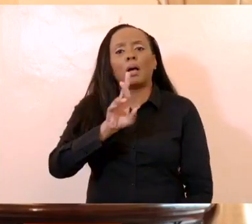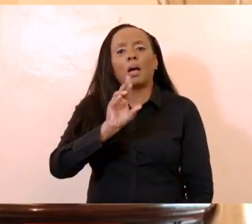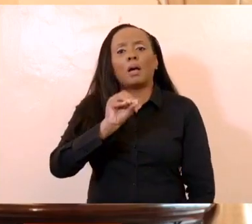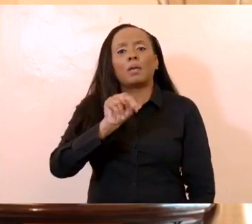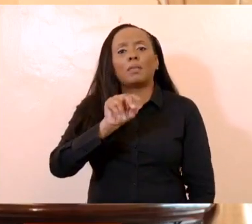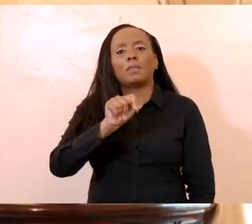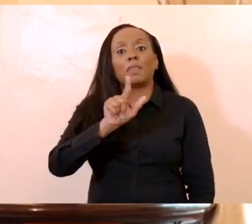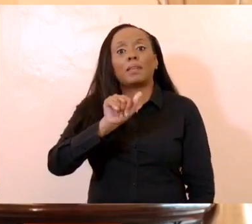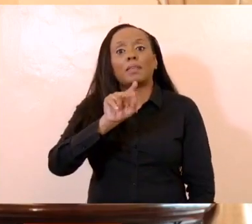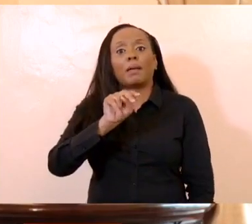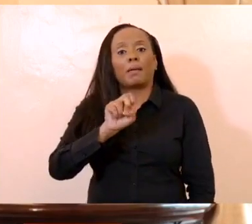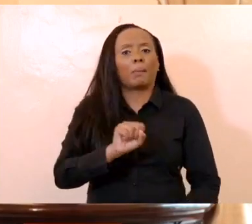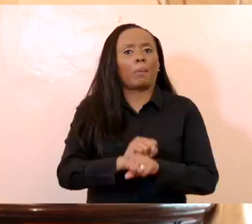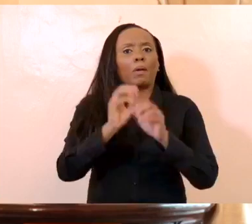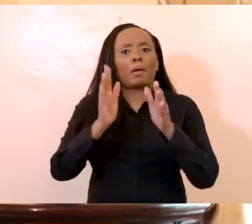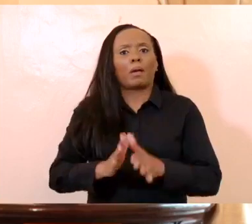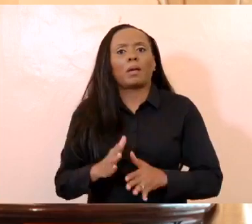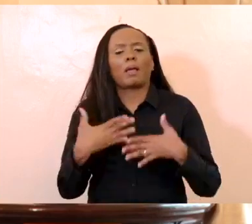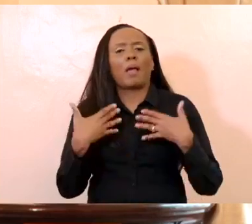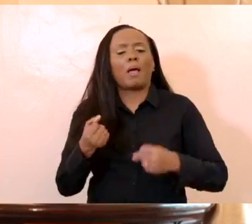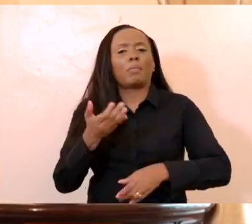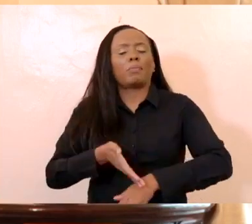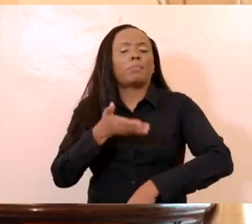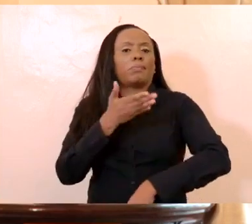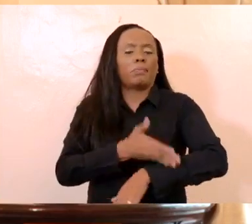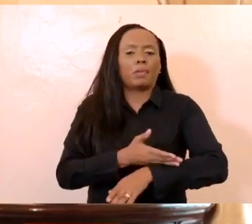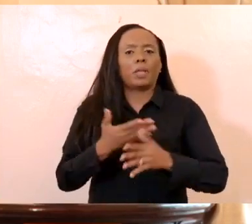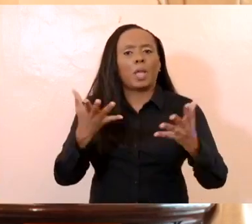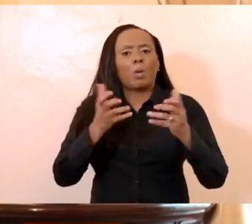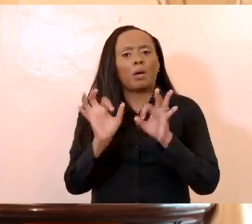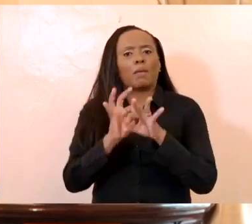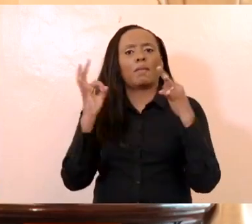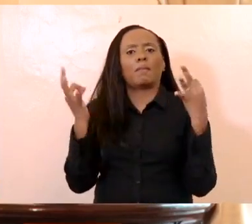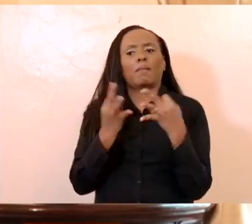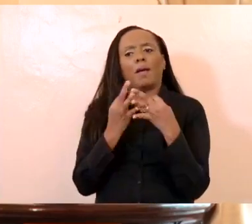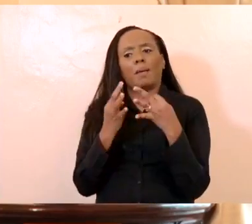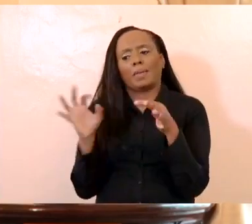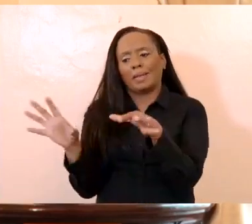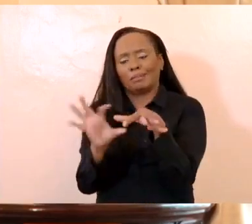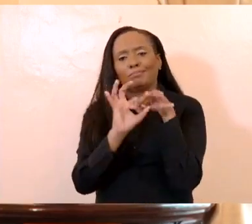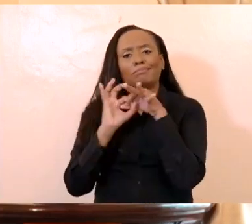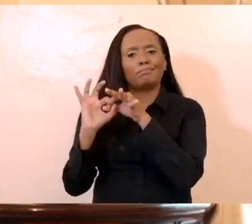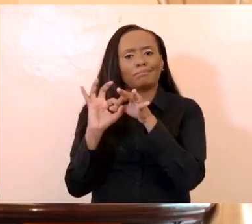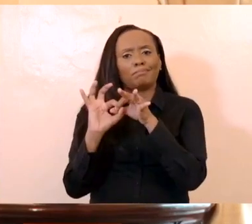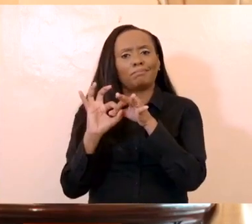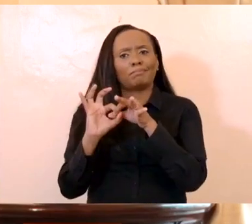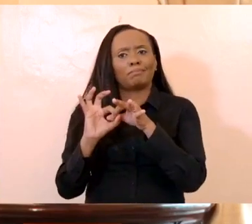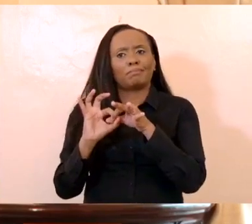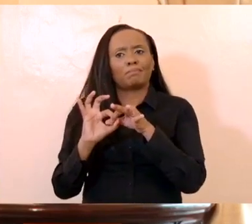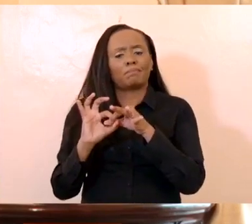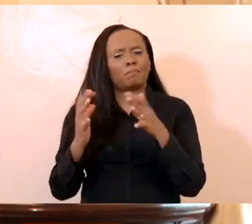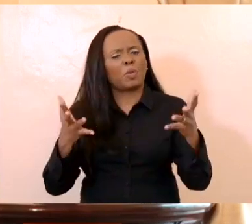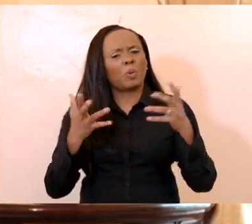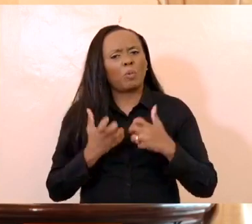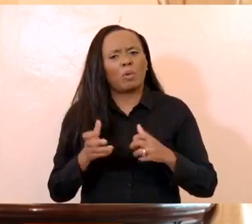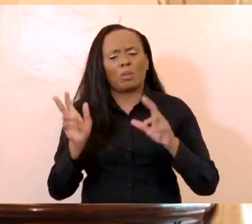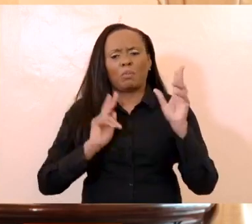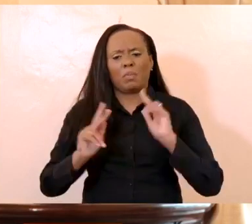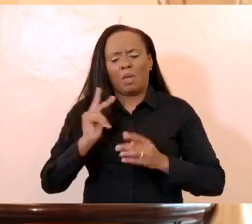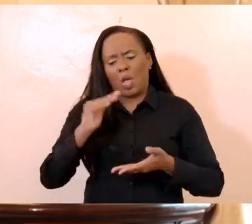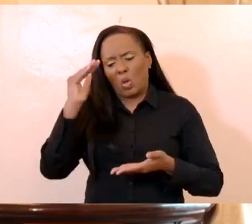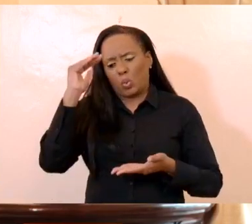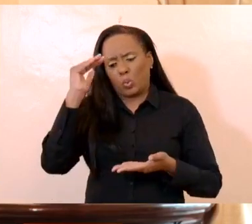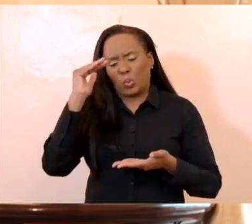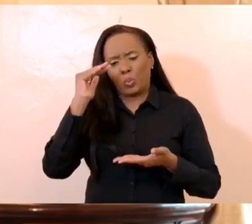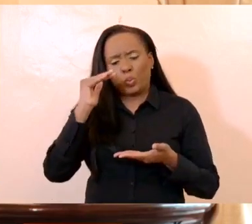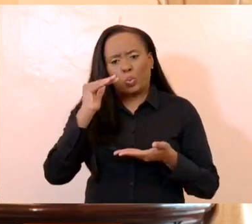can have families reunited, and that we can even further reduce the numbers that we use to report from Her